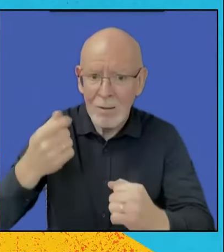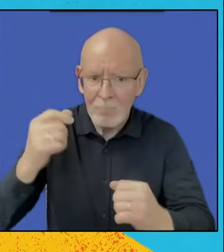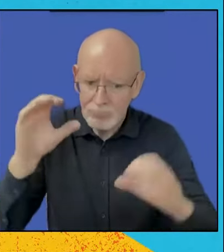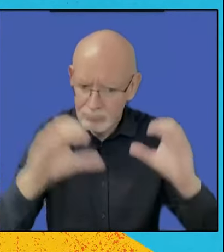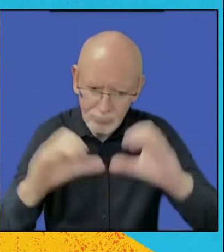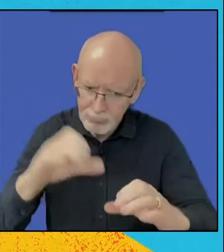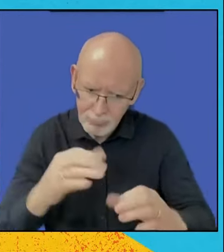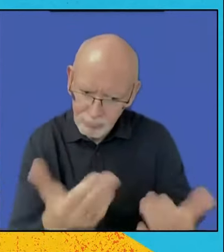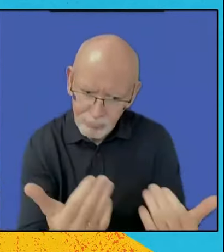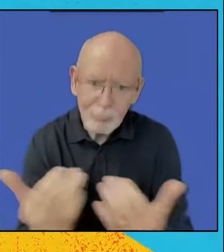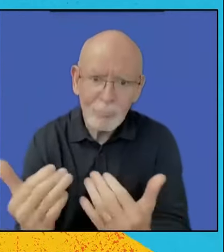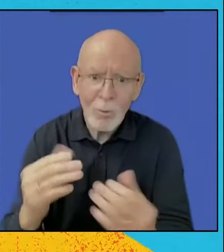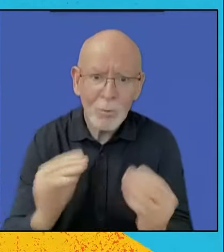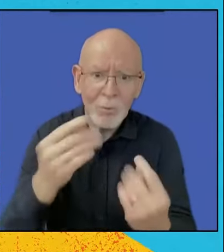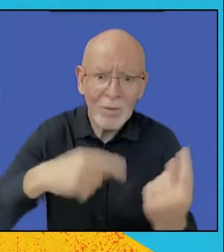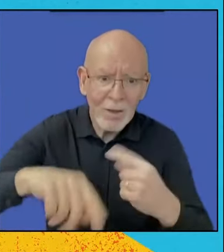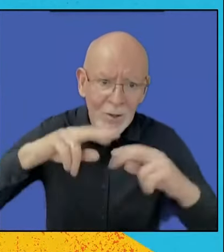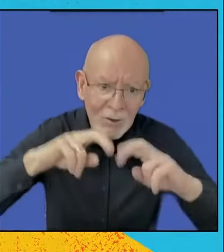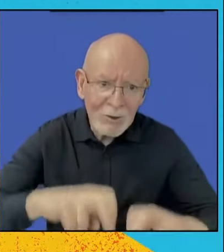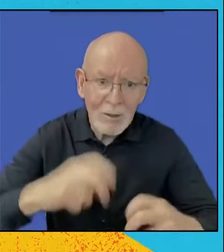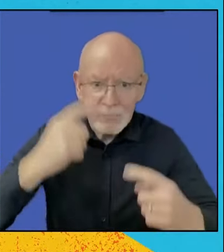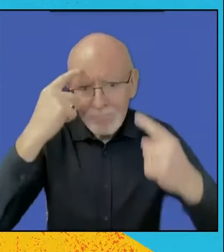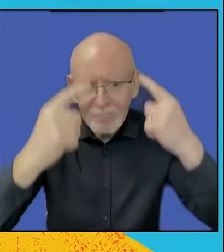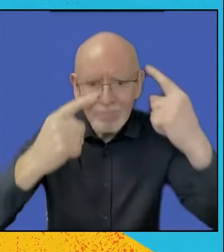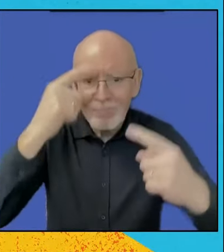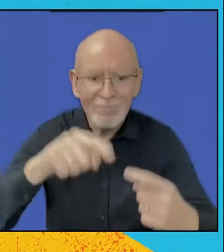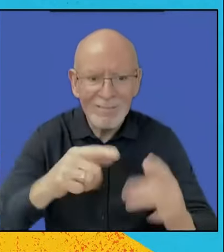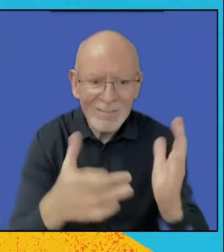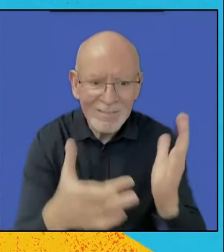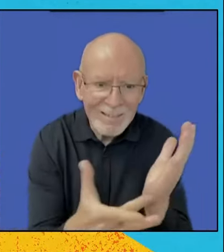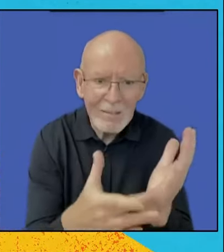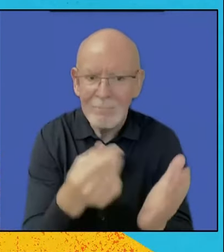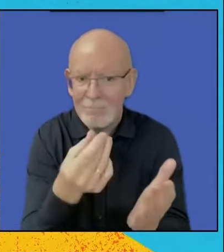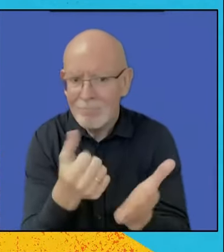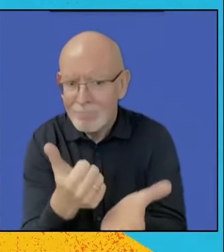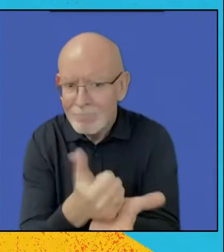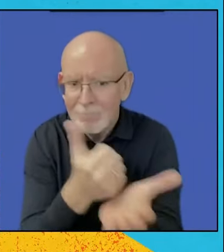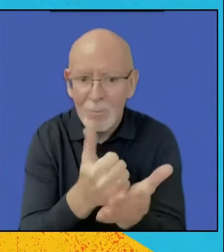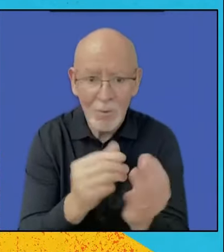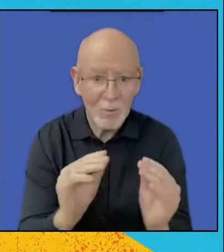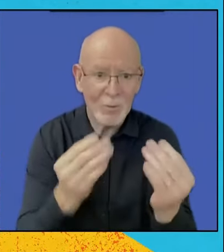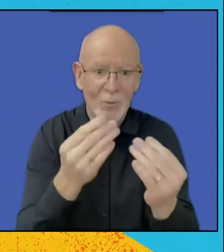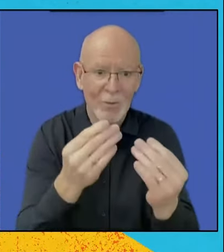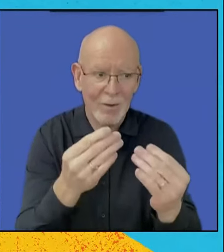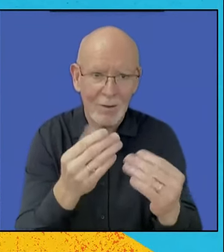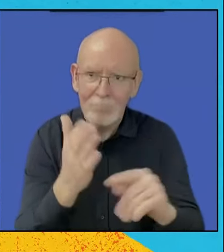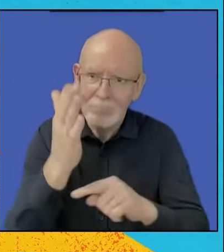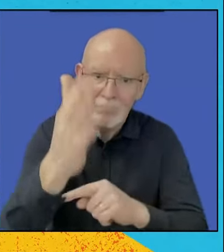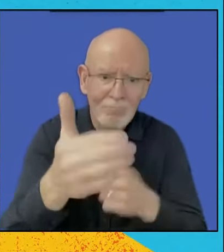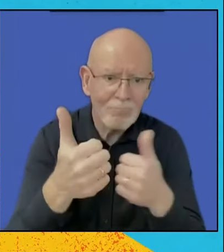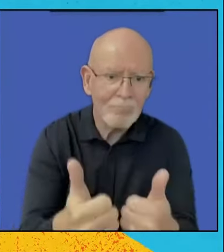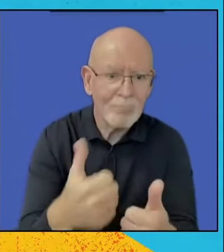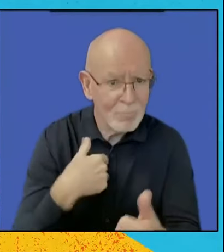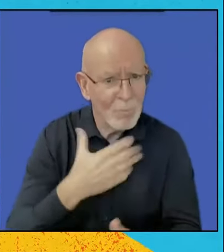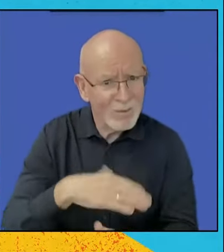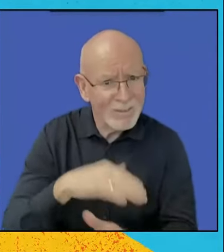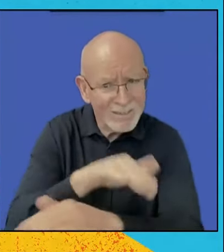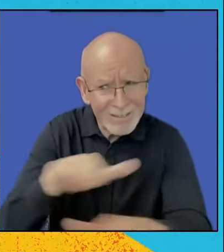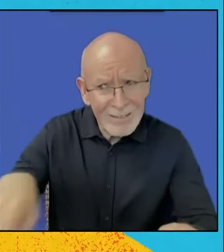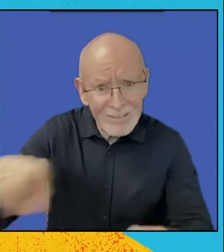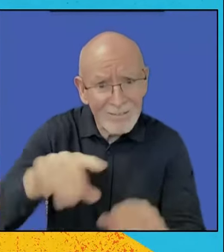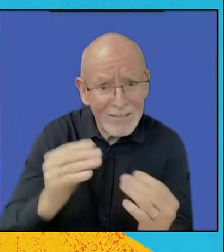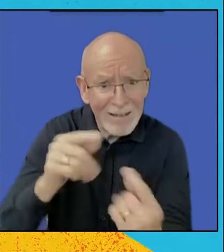leaders contributing and driving to the 2030 agenda. I urge those in power who continue to idle to step up